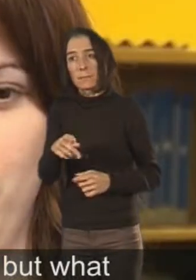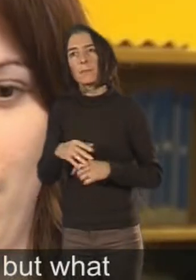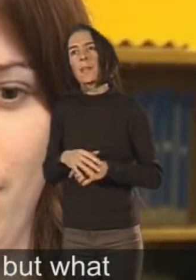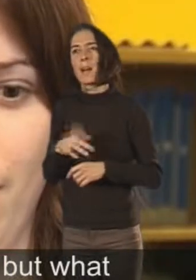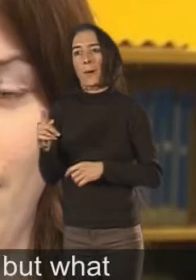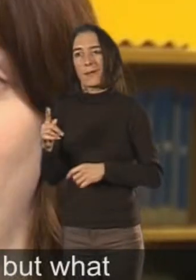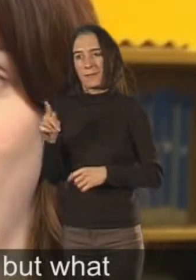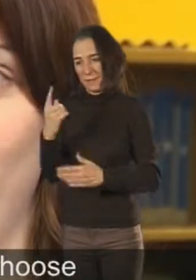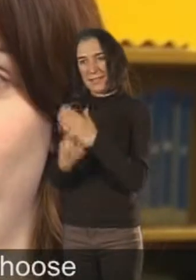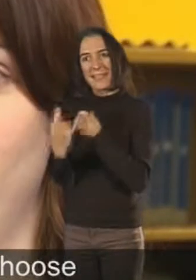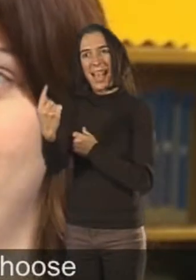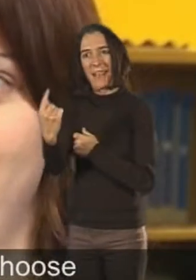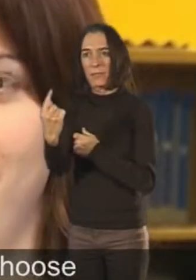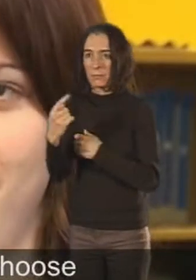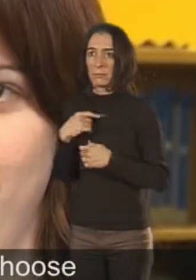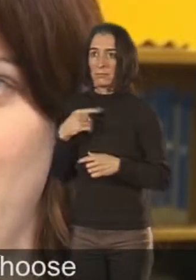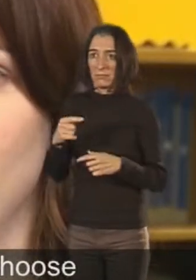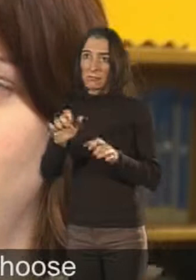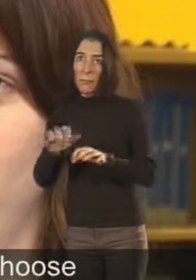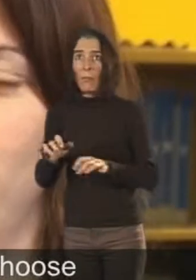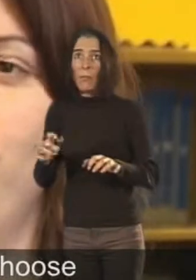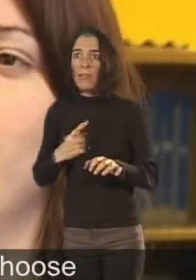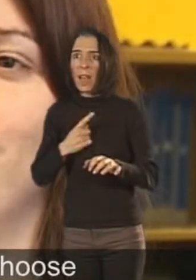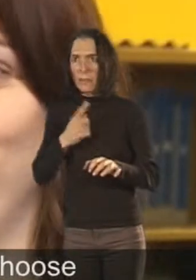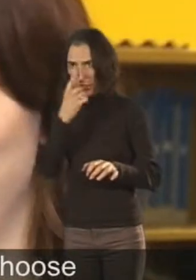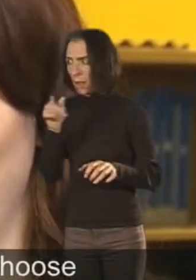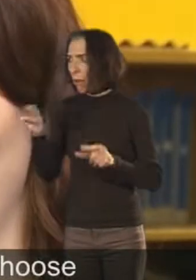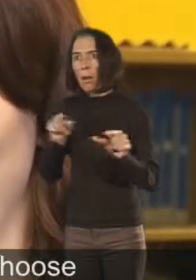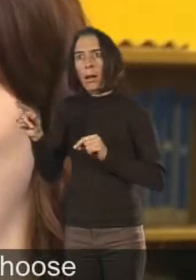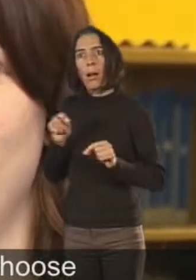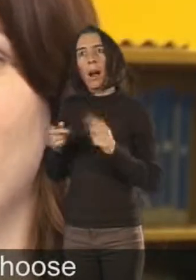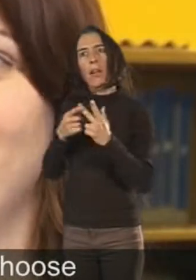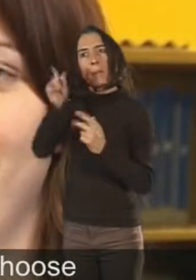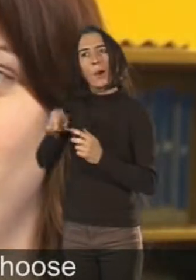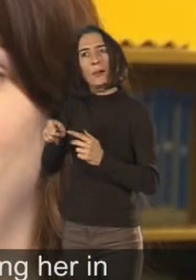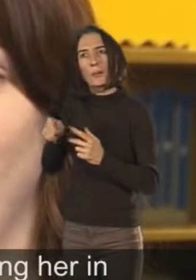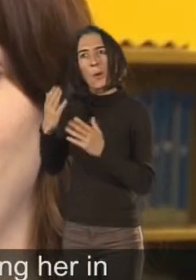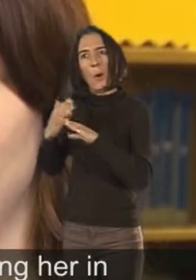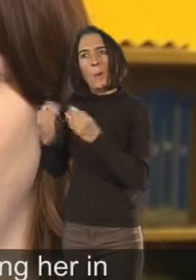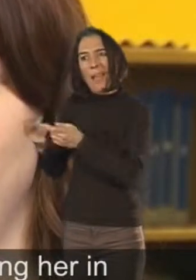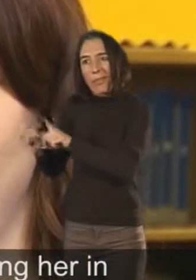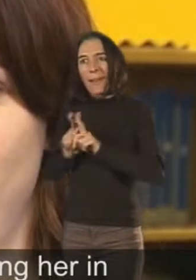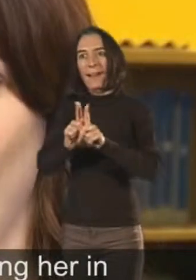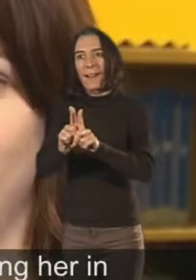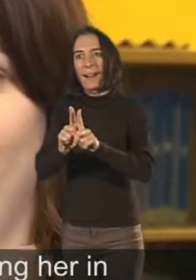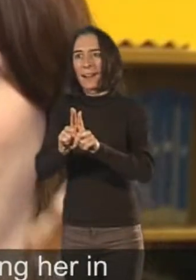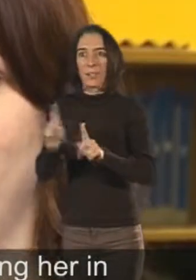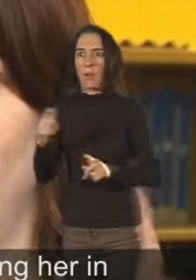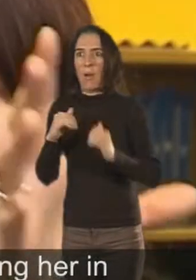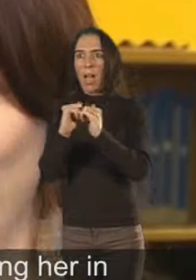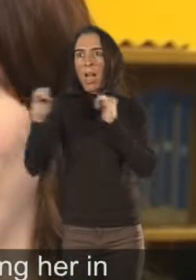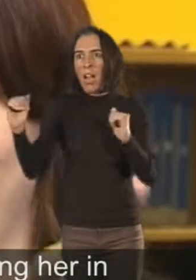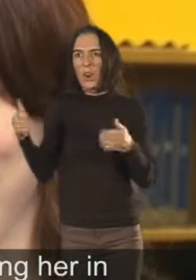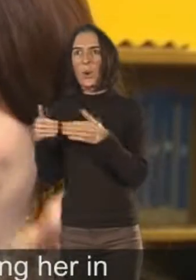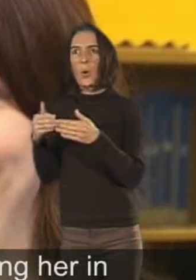it's just being her with a book under the CCTV, she can choose whoever she wants to work with and they can do it together. So it's not segregating